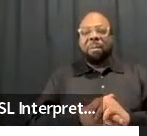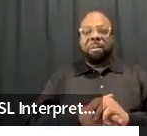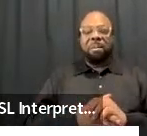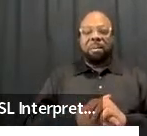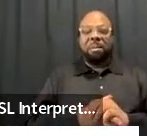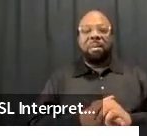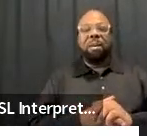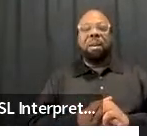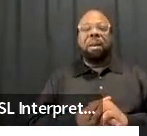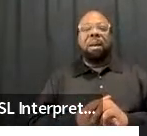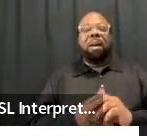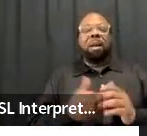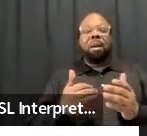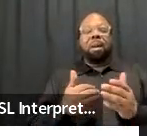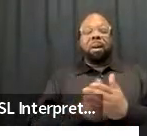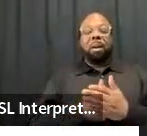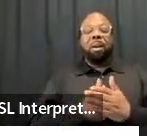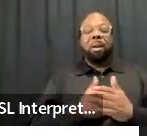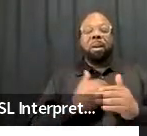For new buildings,